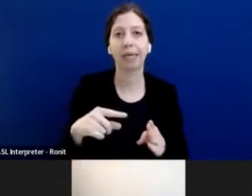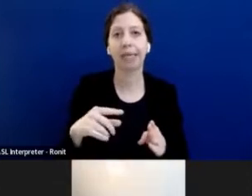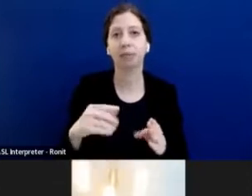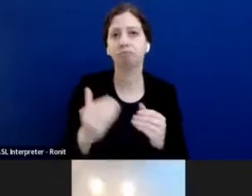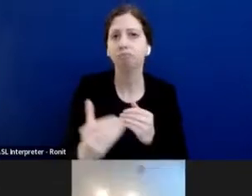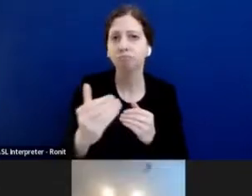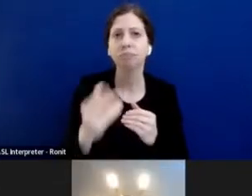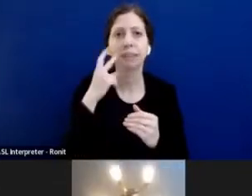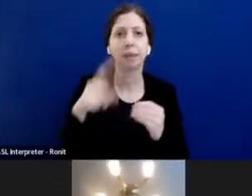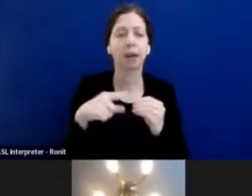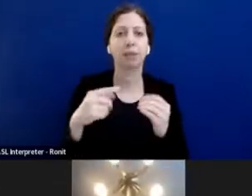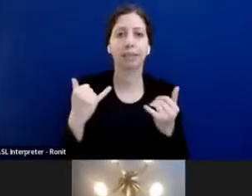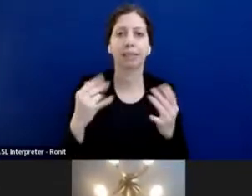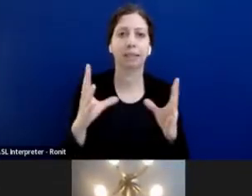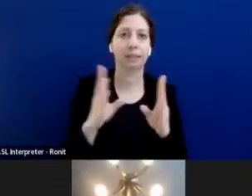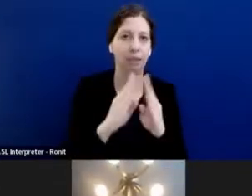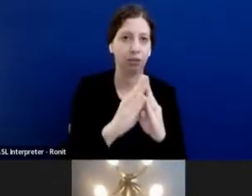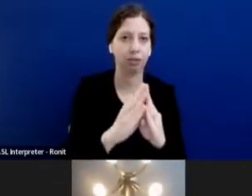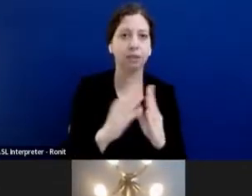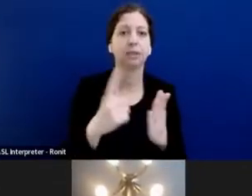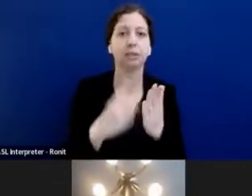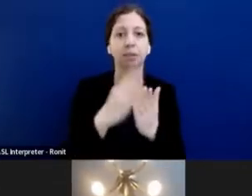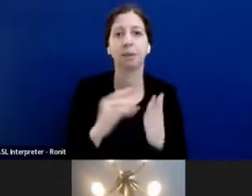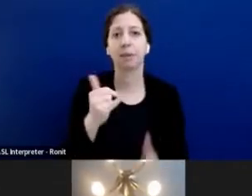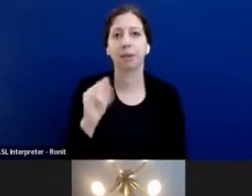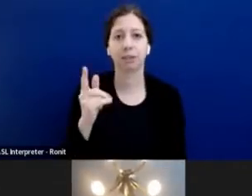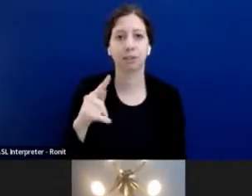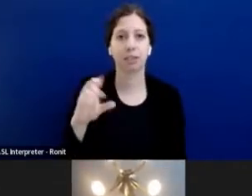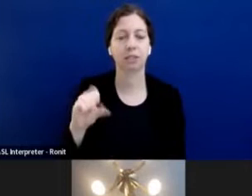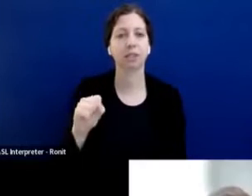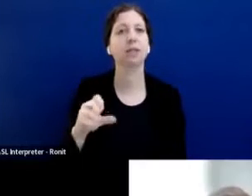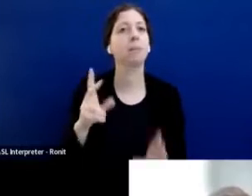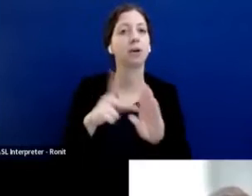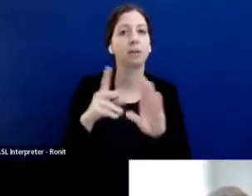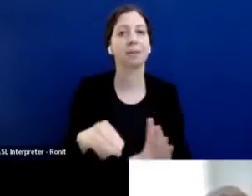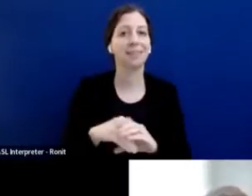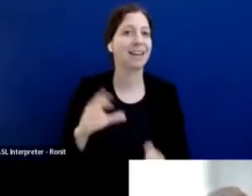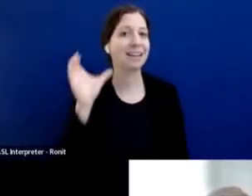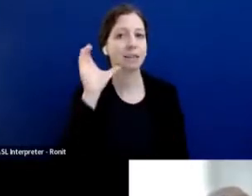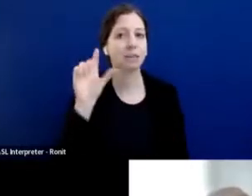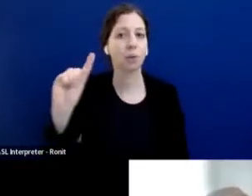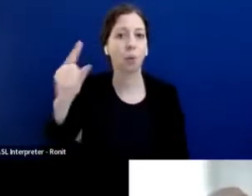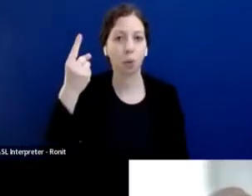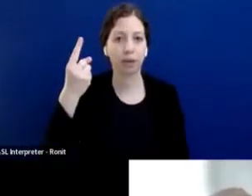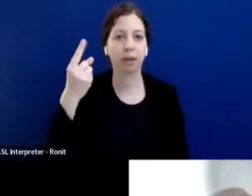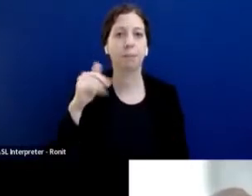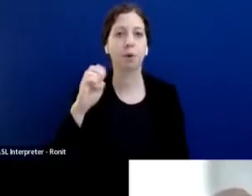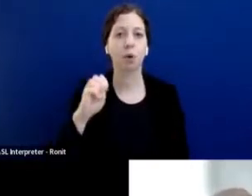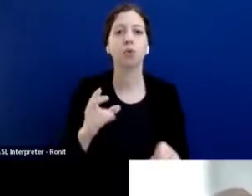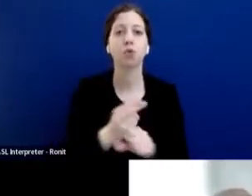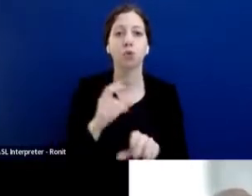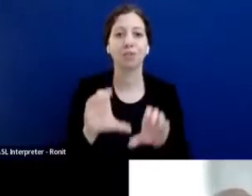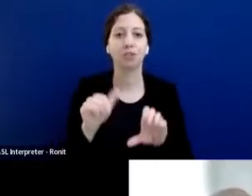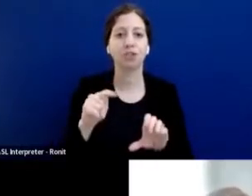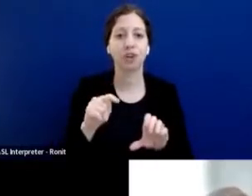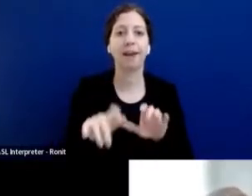some logistics. Participants will be in the listen-only mode during the webinar. Please use the chat feature in Zoom to